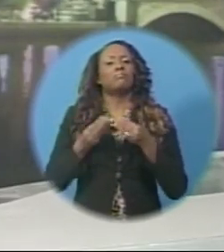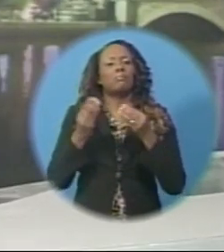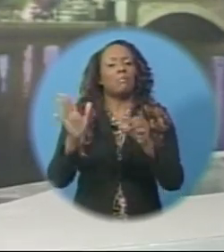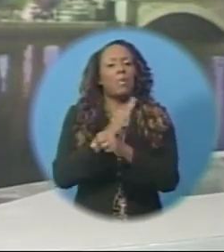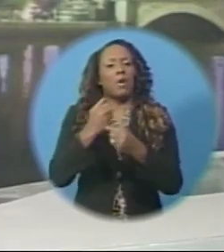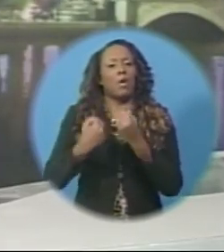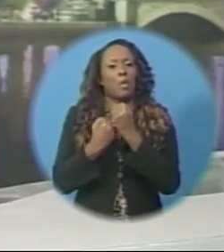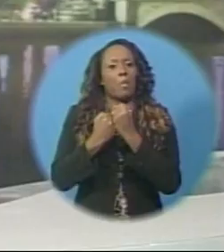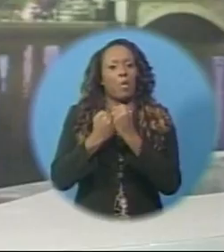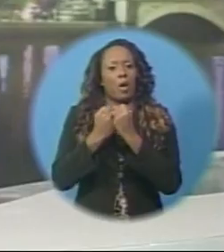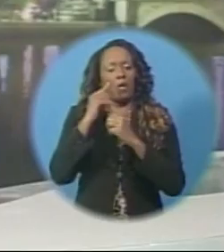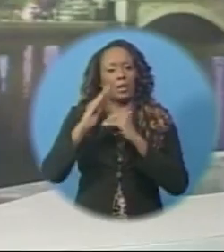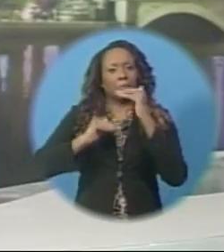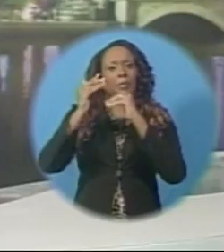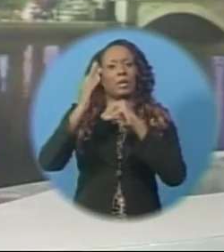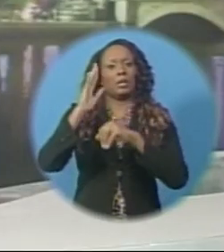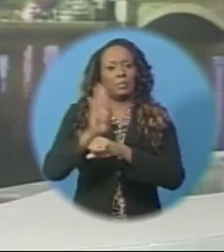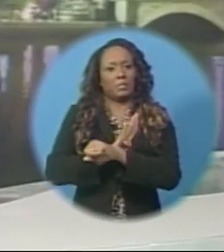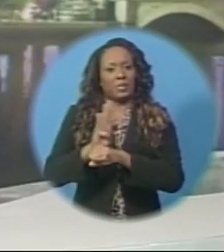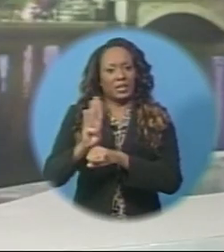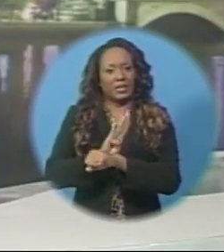them in building their businesses.